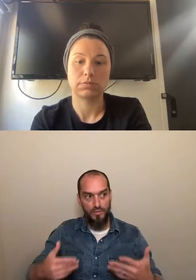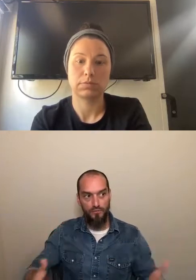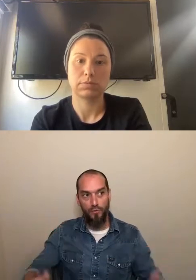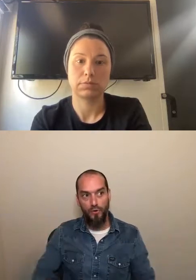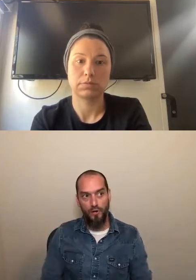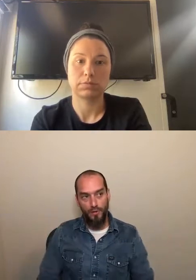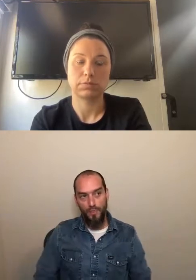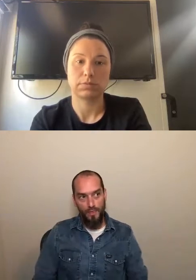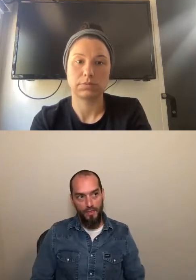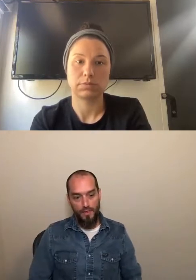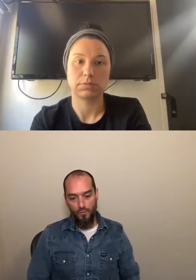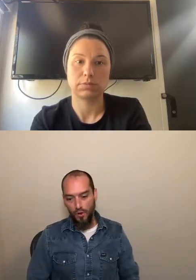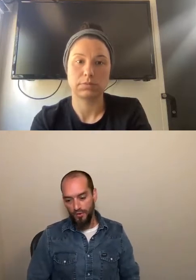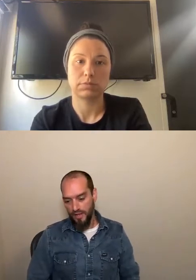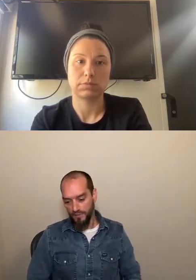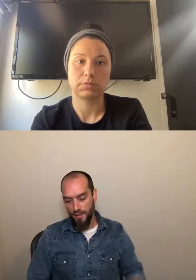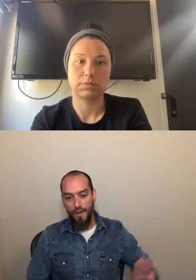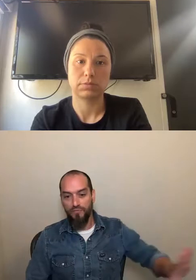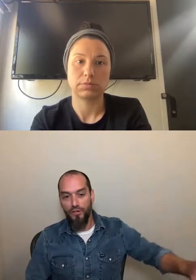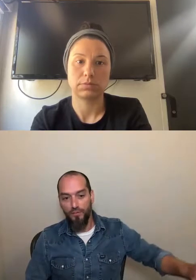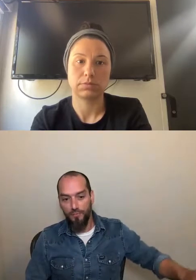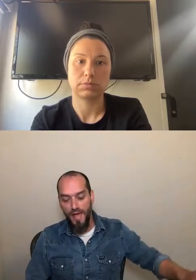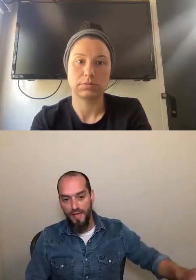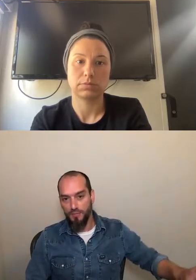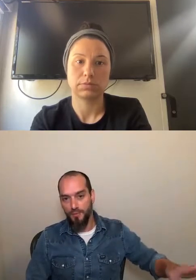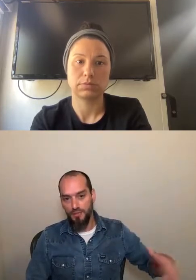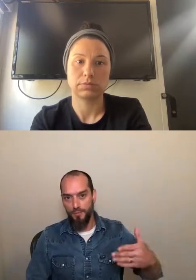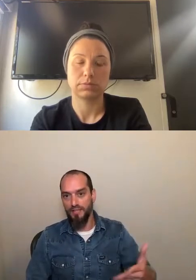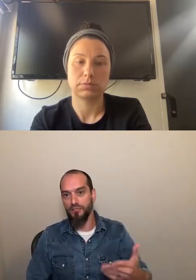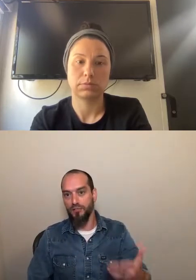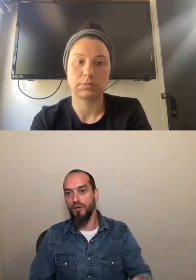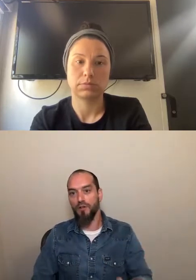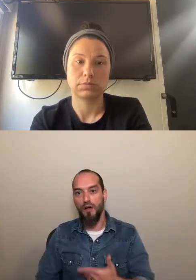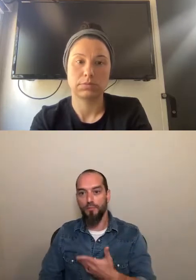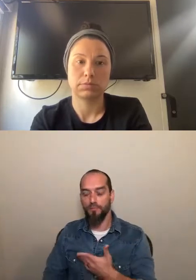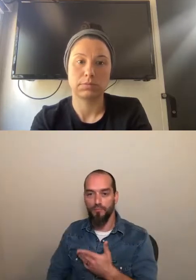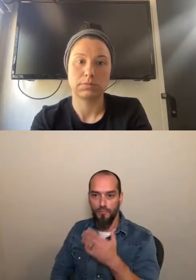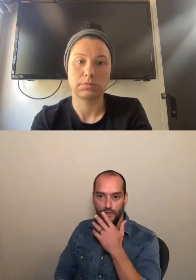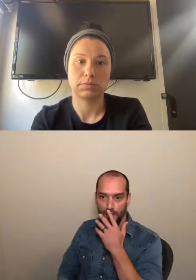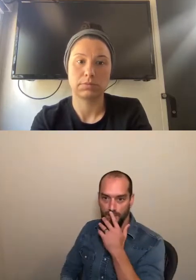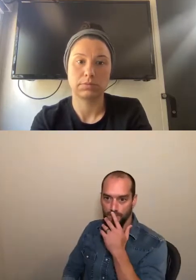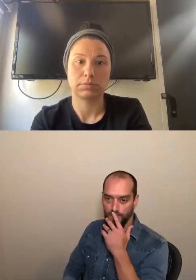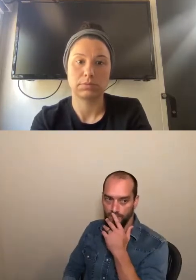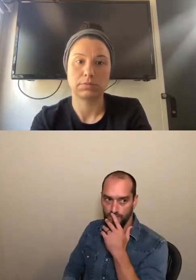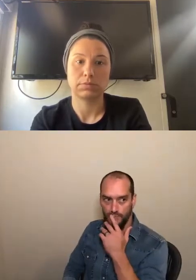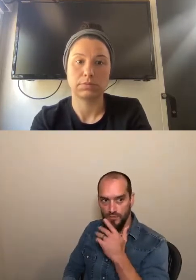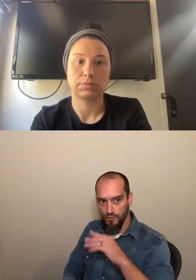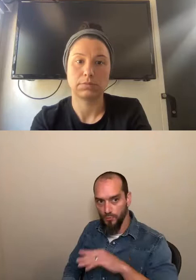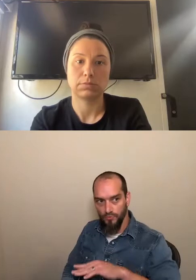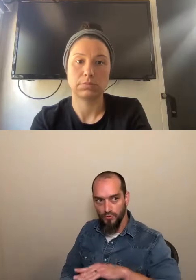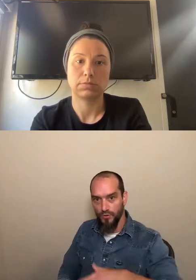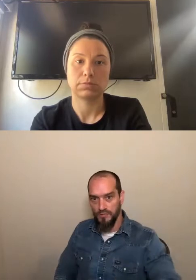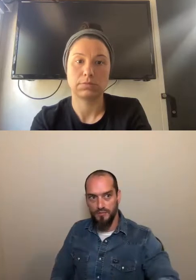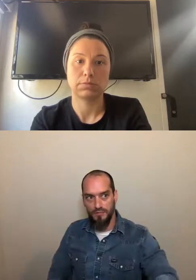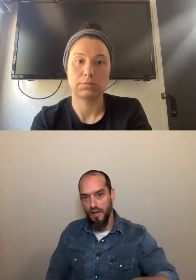Also looking for water damage that might have occurred in the past, but it's been painted or covered up. So it's